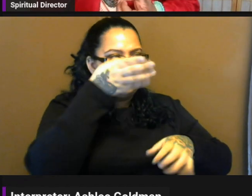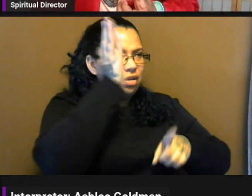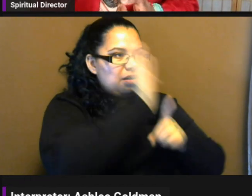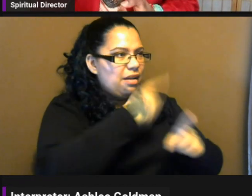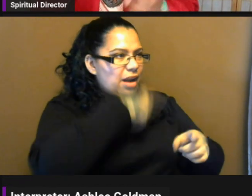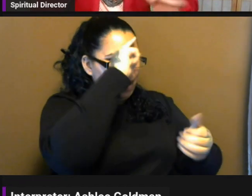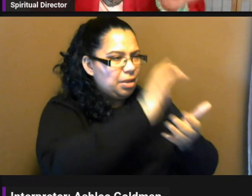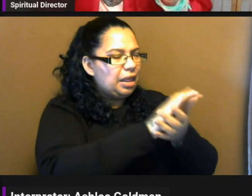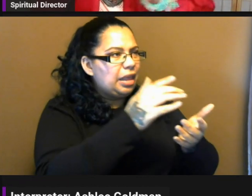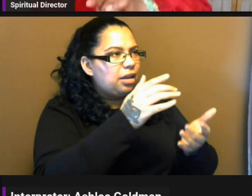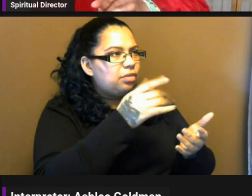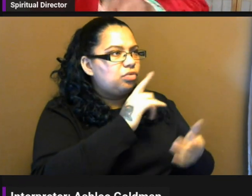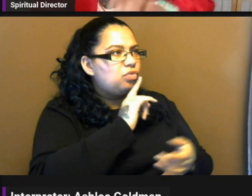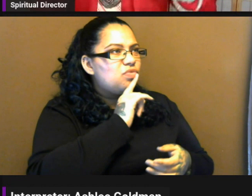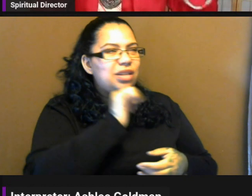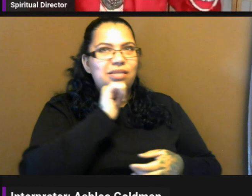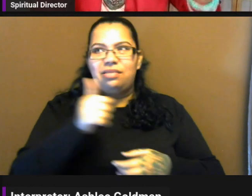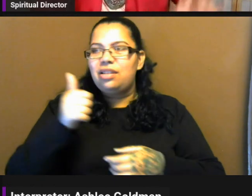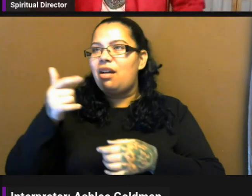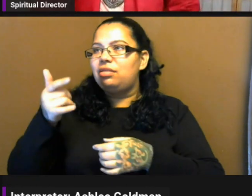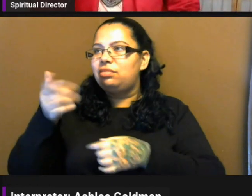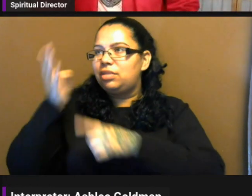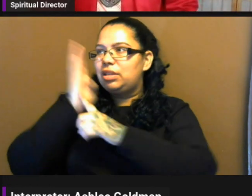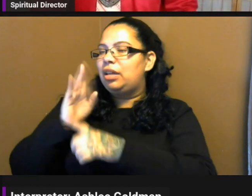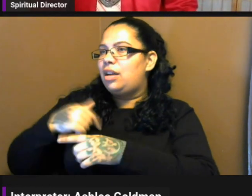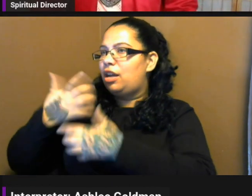God? Rather than faith in God?